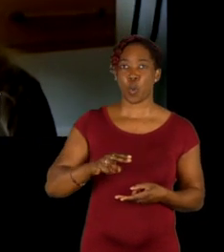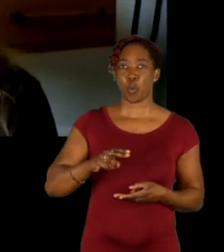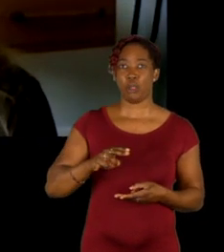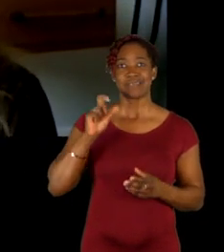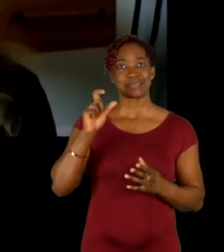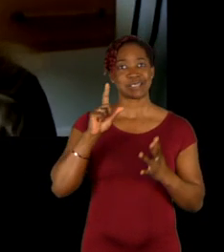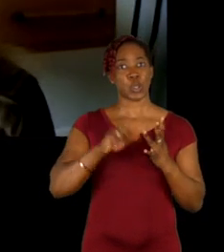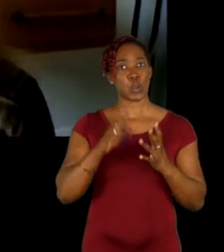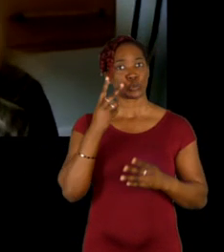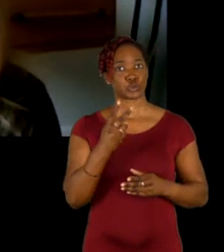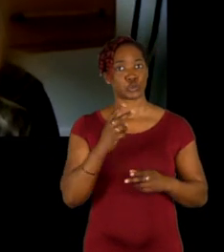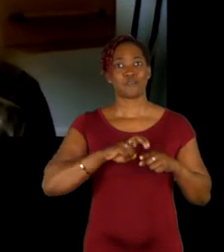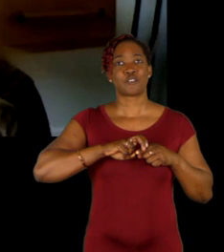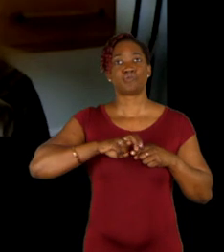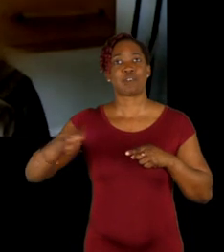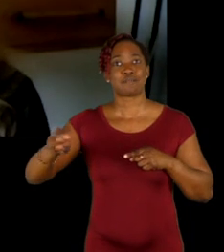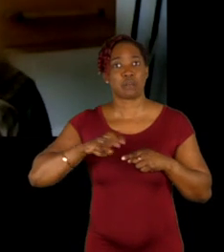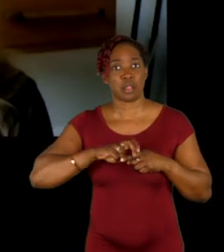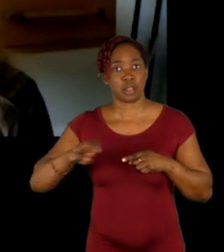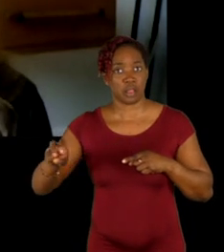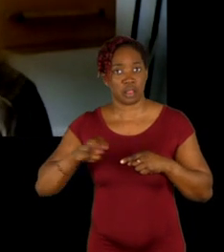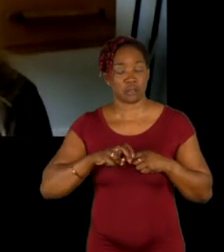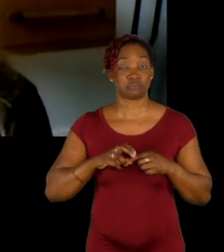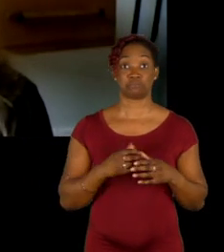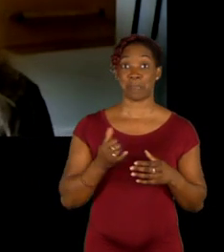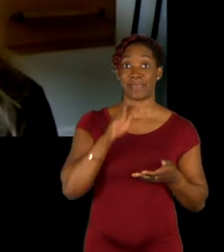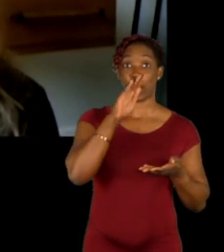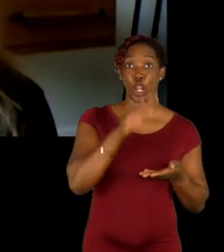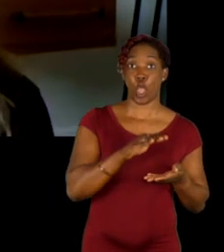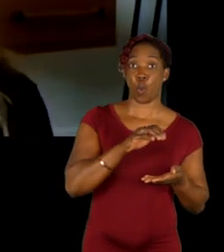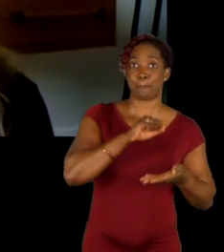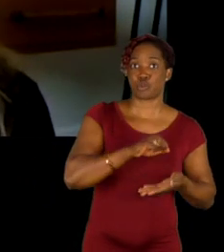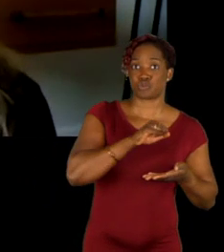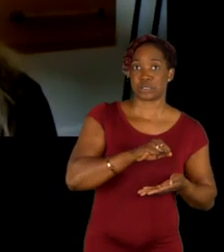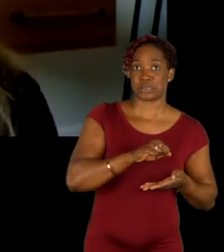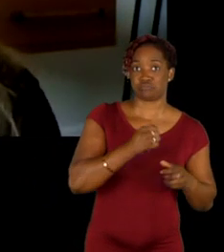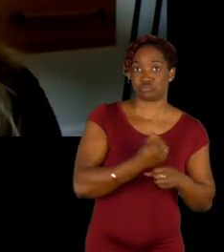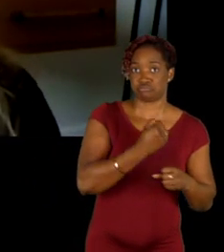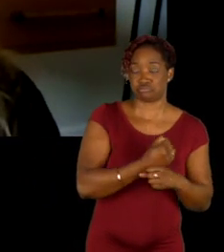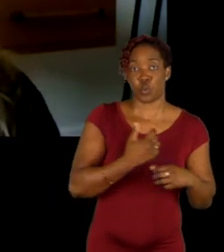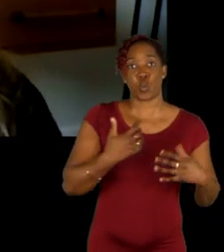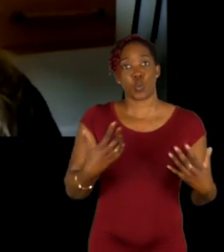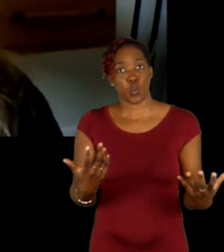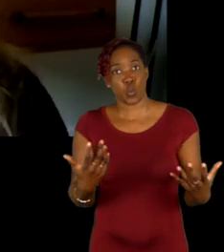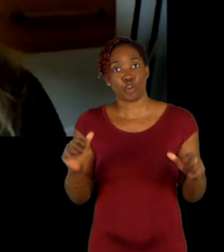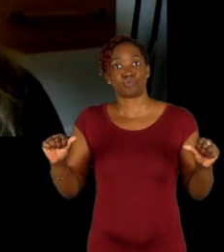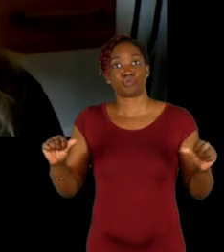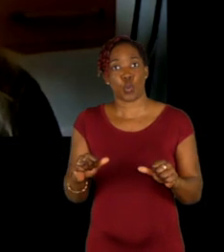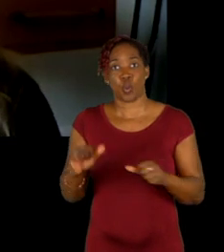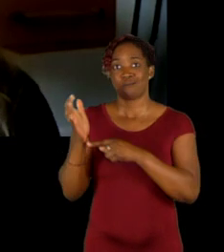of travel. Even if you're working on a low budget production or a